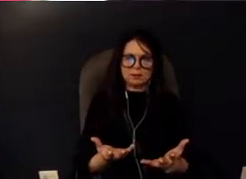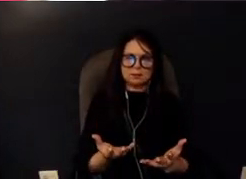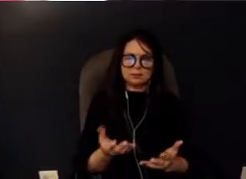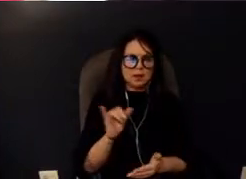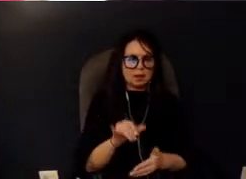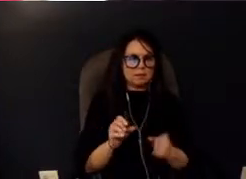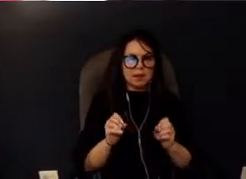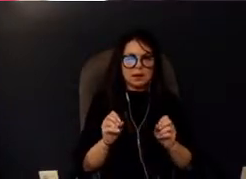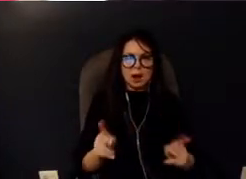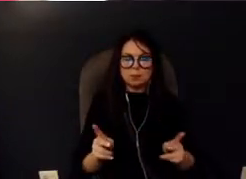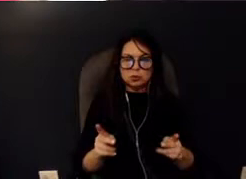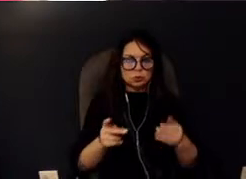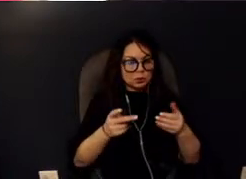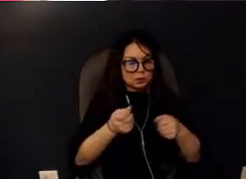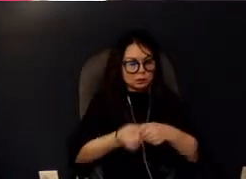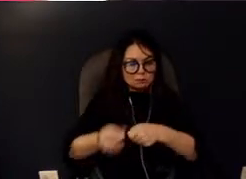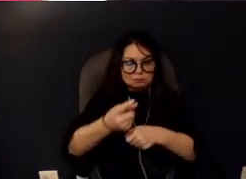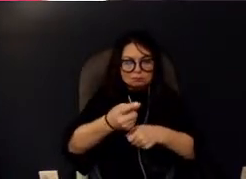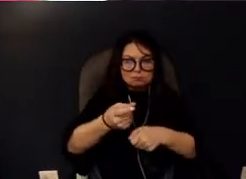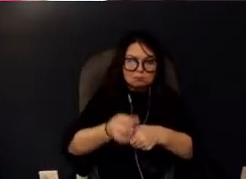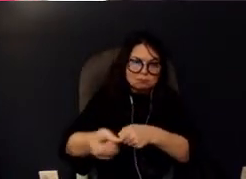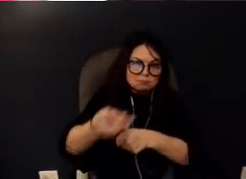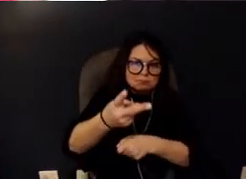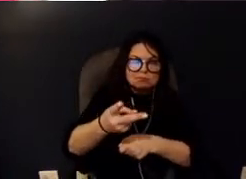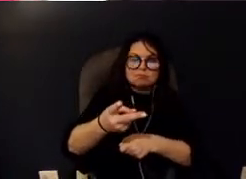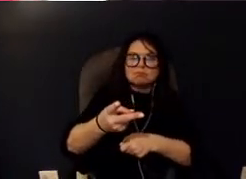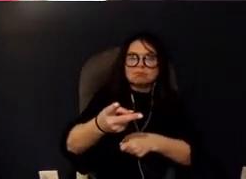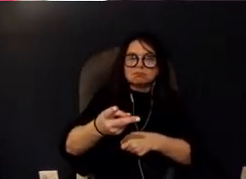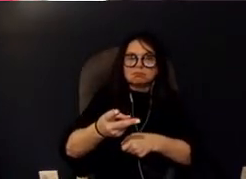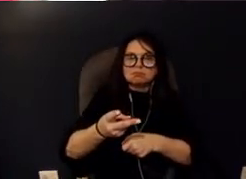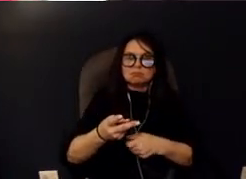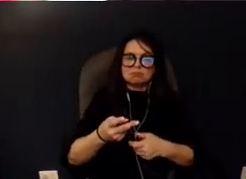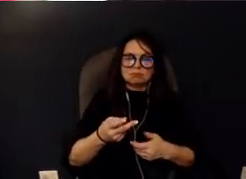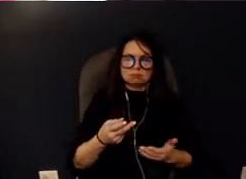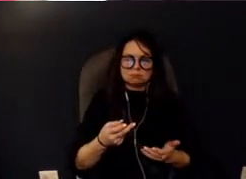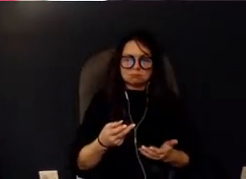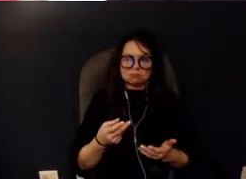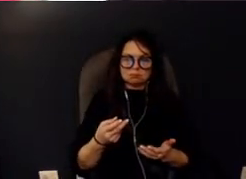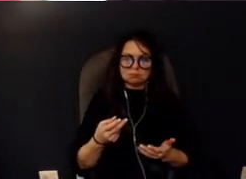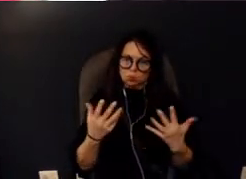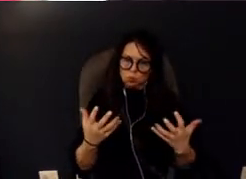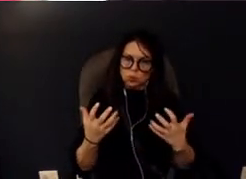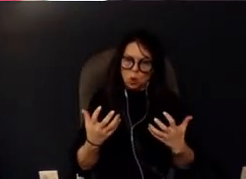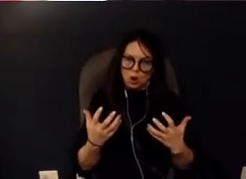2021, 2022 or so on, we are creating that. So